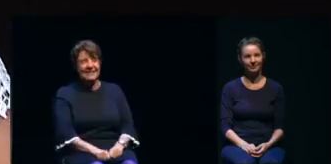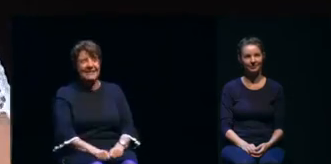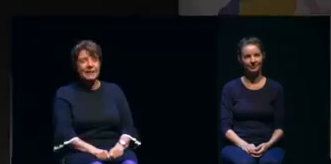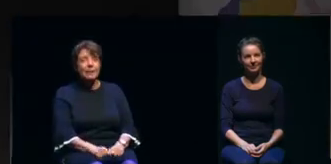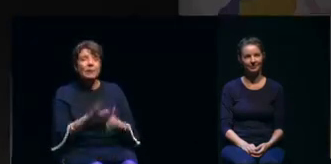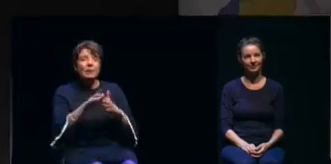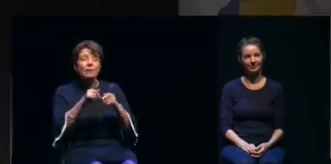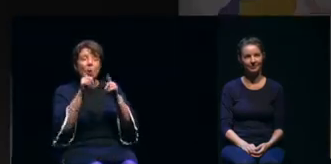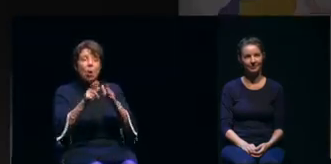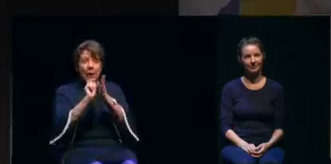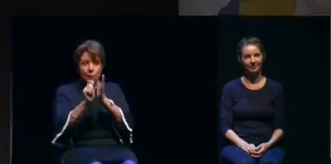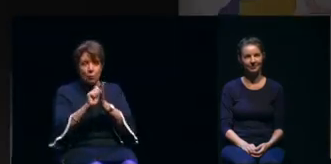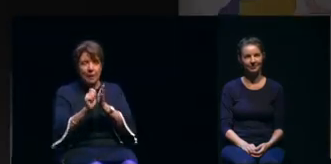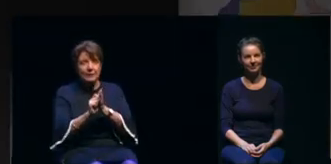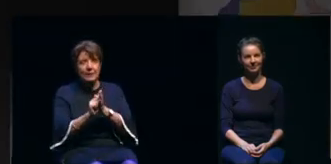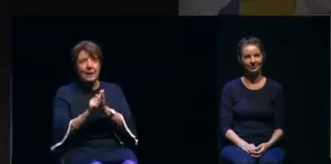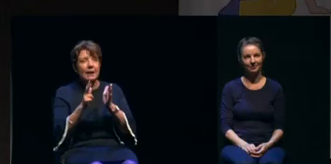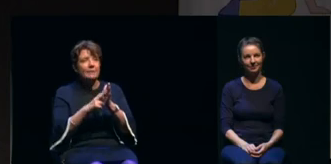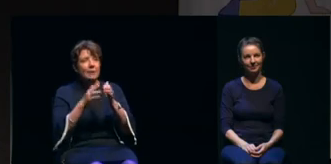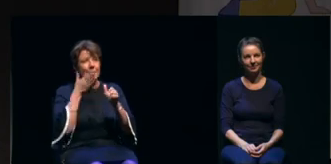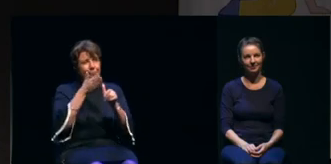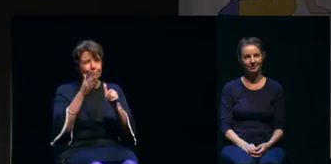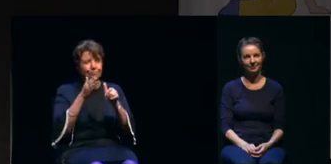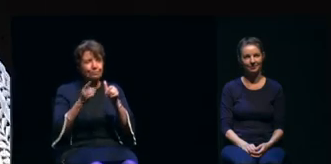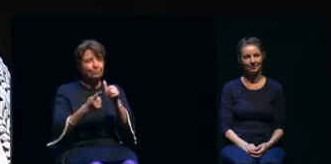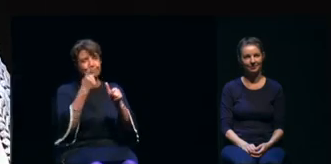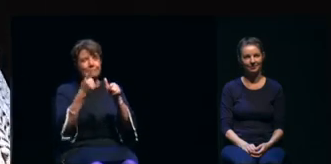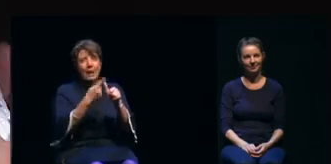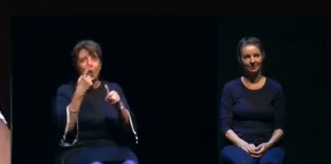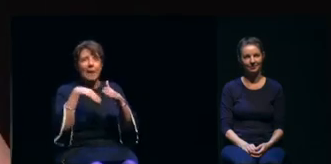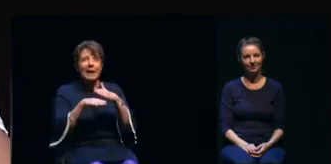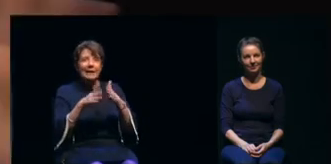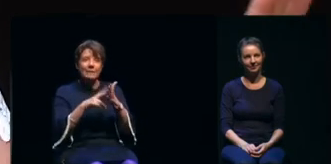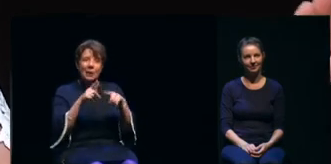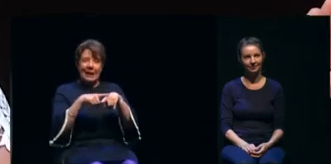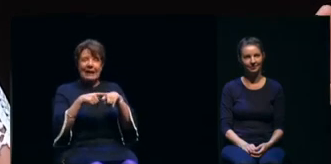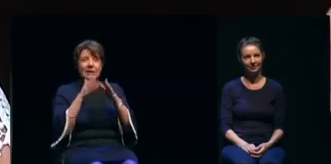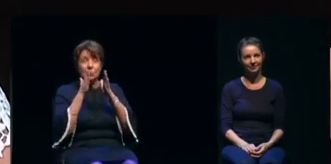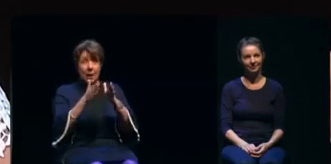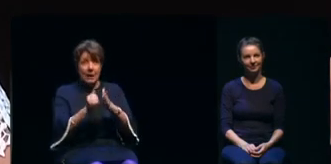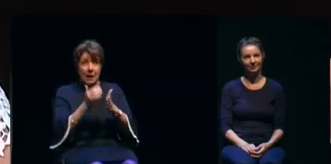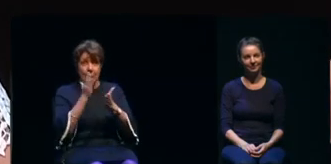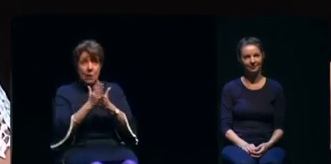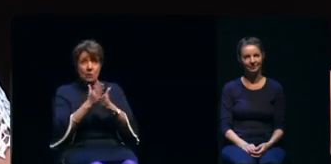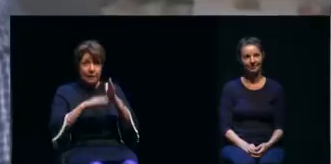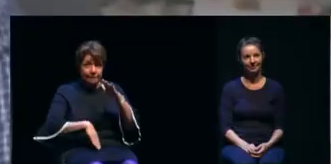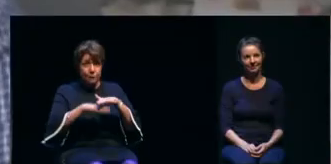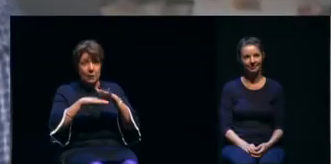so much of your early writing is very boozy in that very English way. Are you completely sober